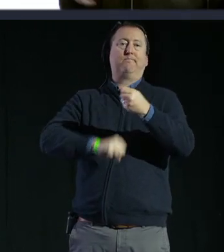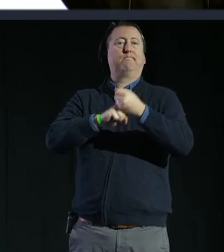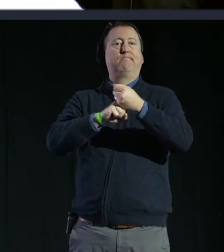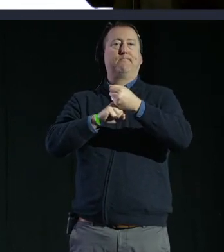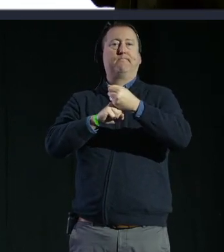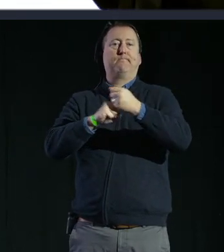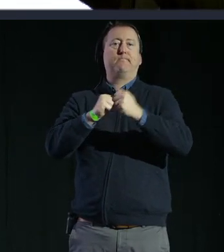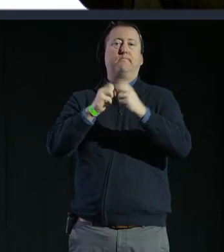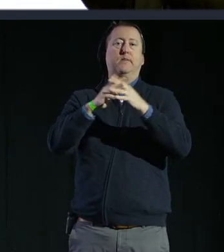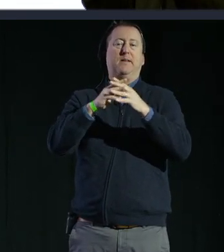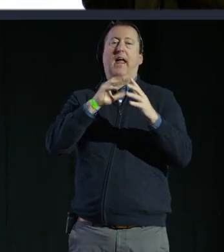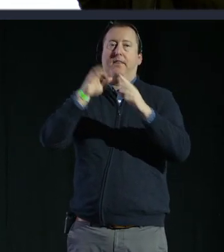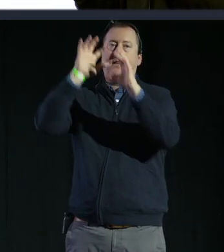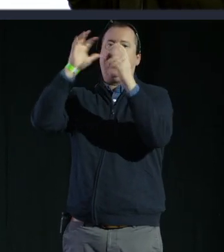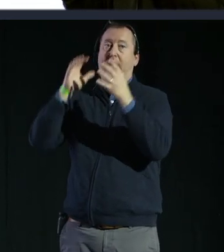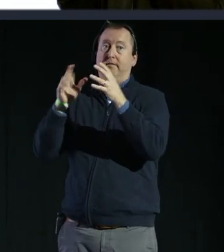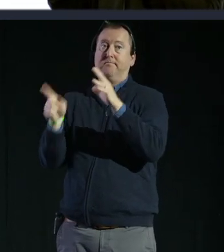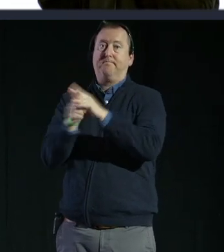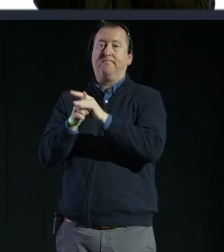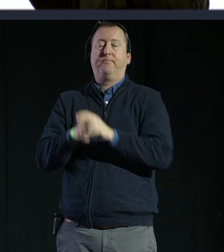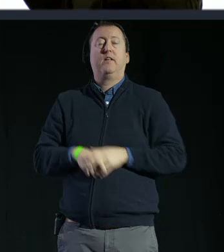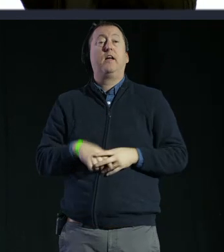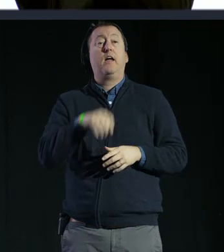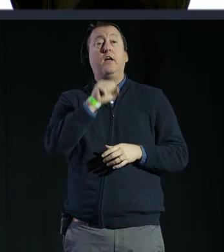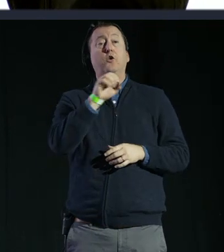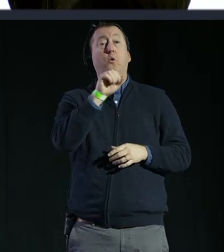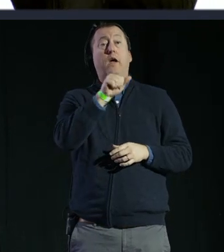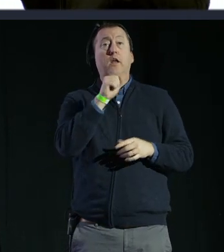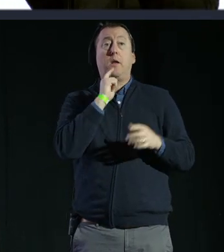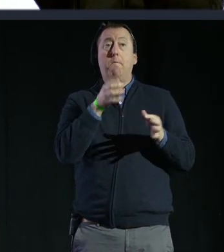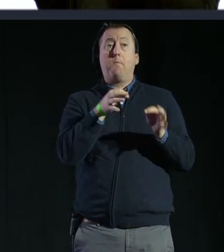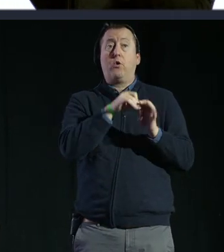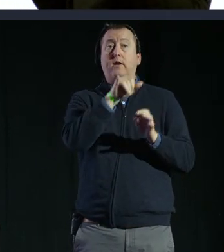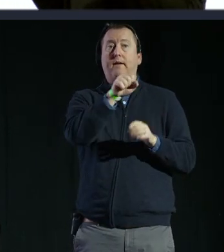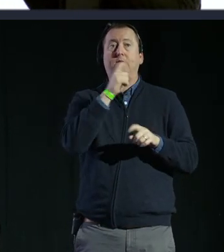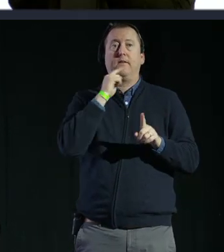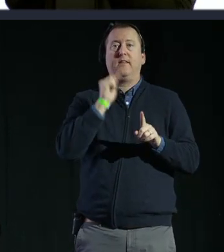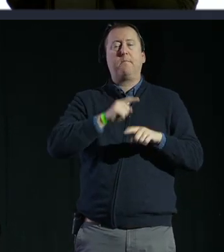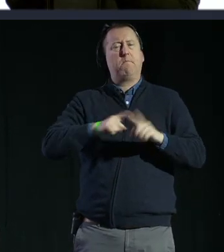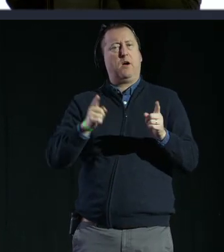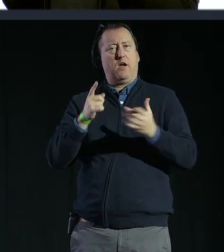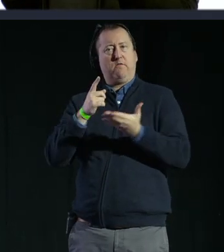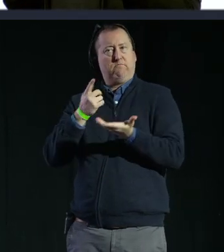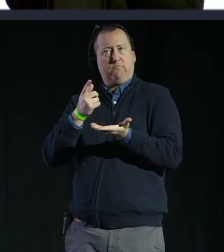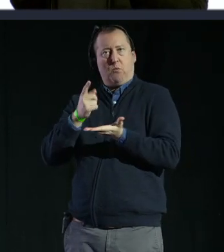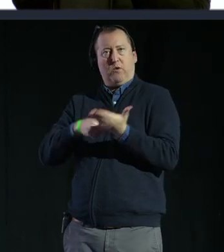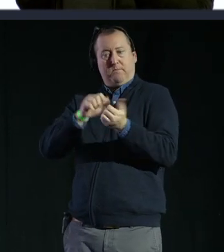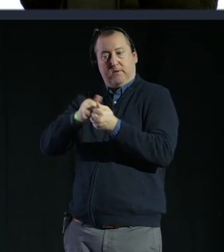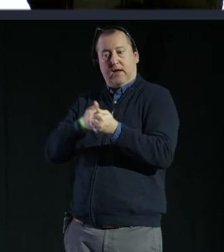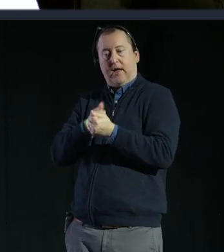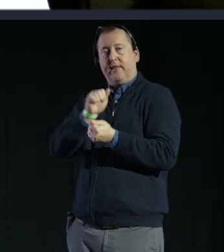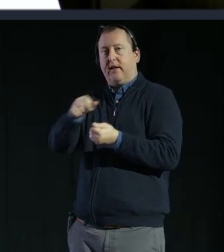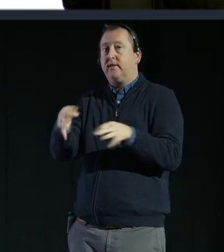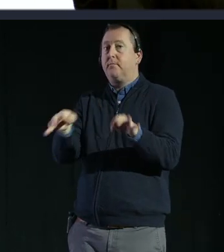Now, SOA is important to this story, but what it unlocks is potentially just as important: the